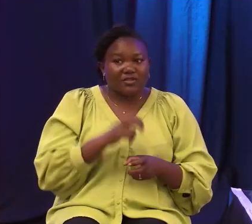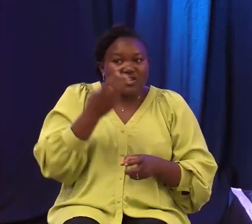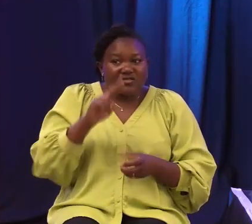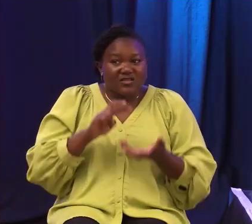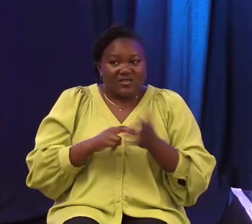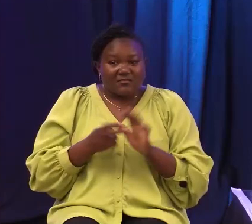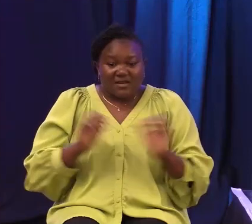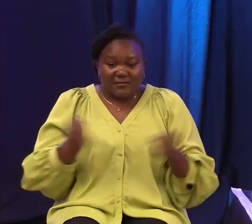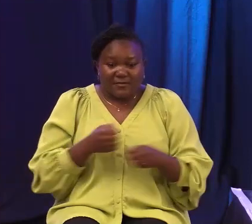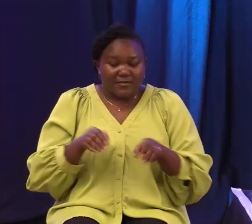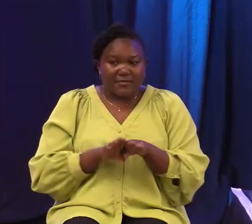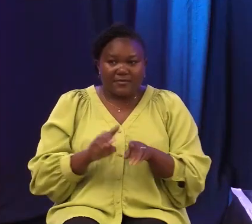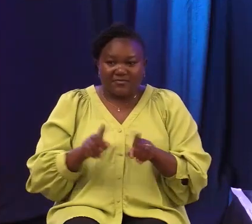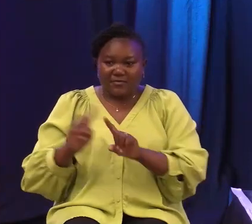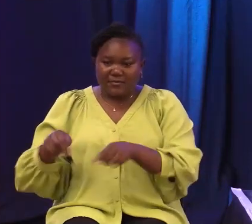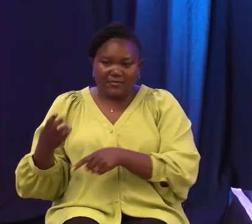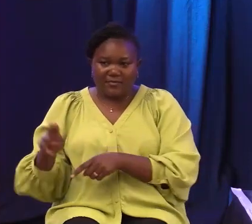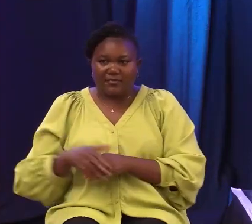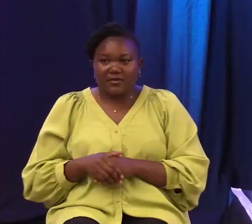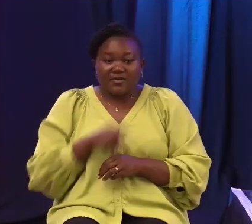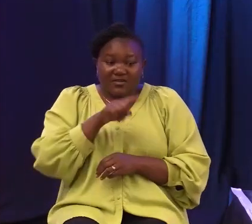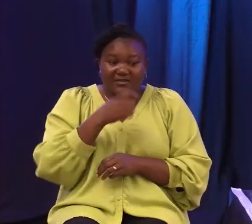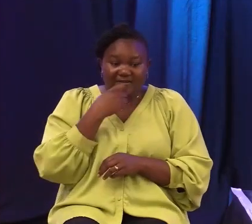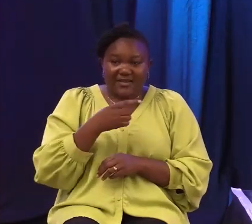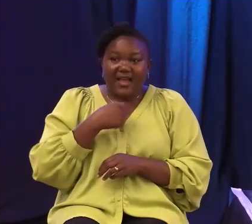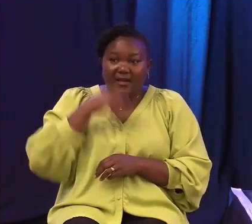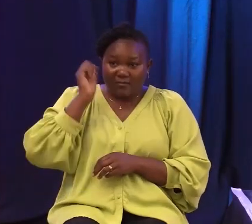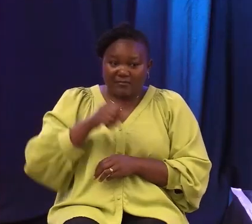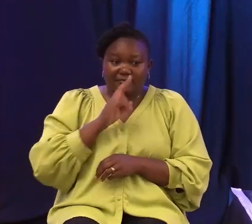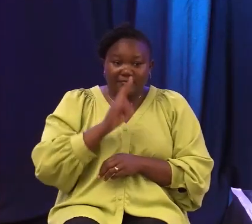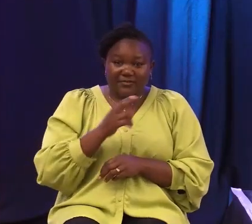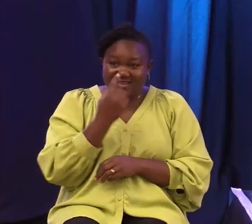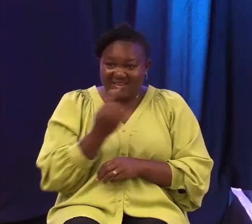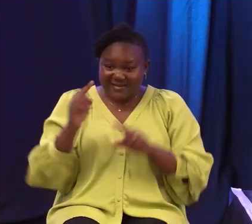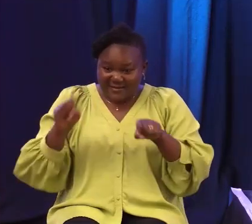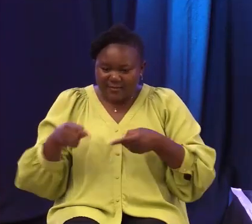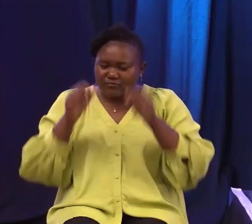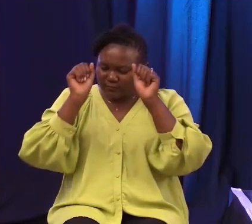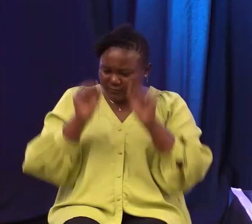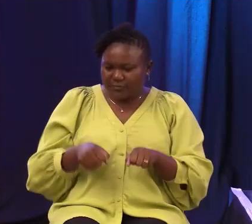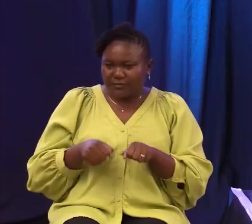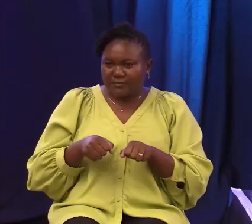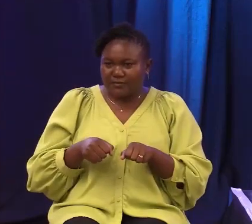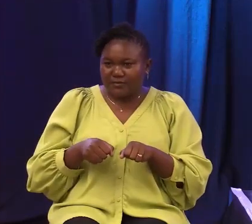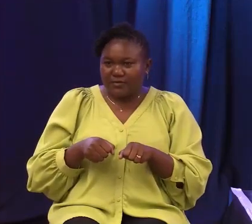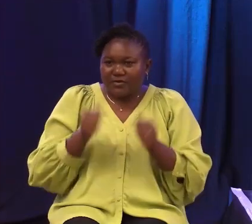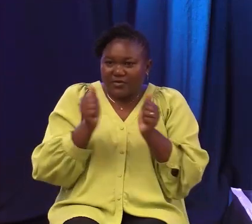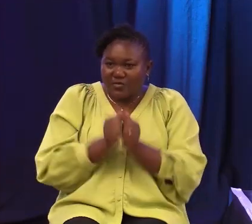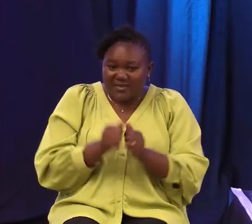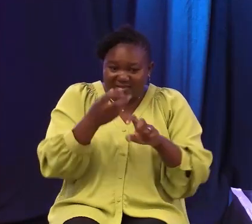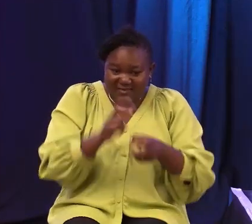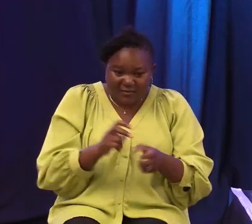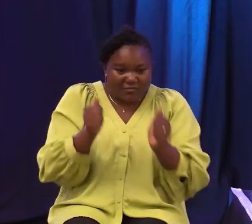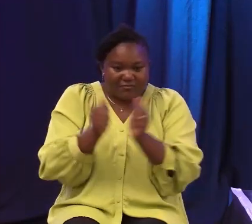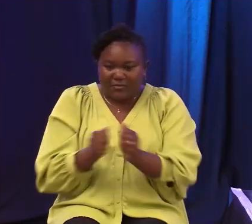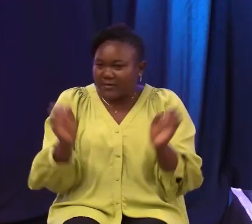an inability. And as that being said, I can tell you today that anything is possible with or without your